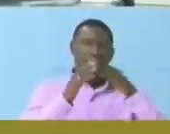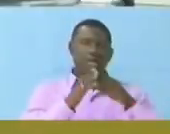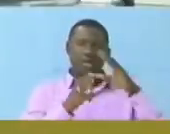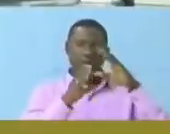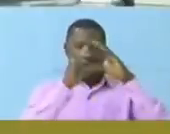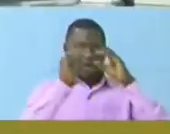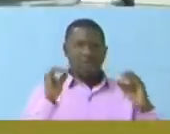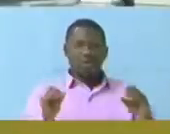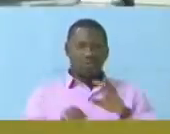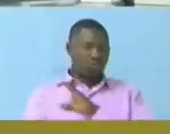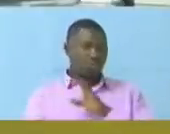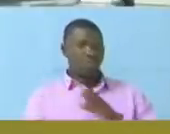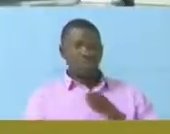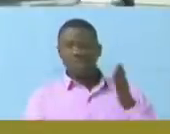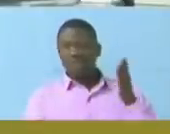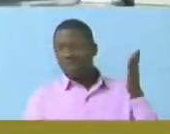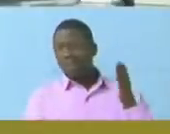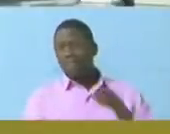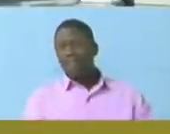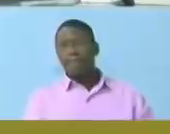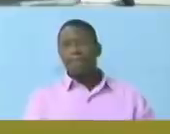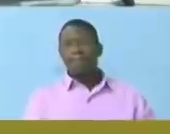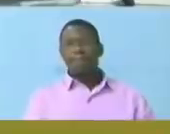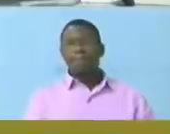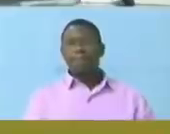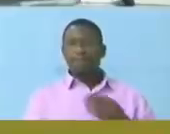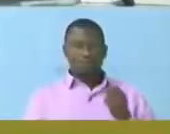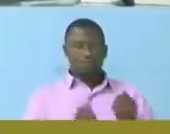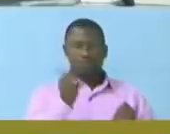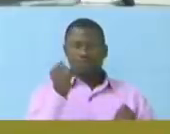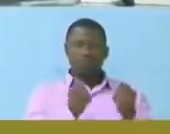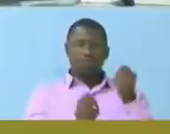I was driving a Pajero.